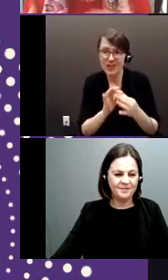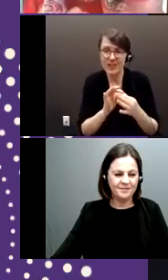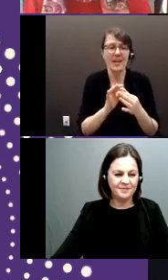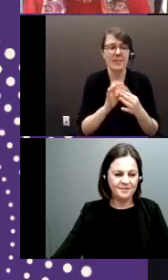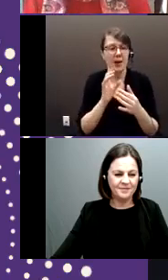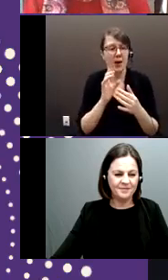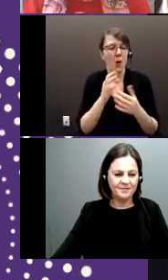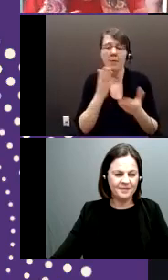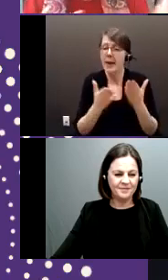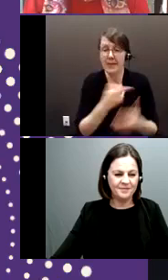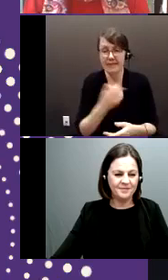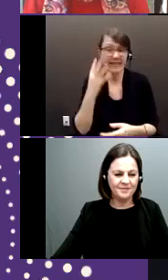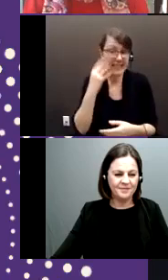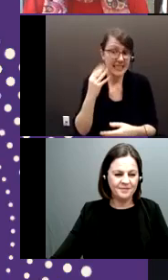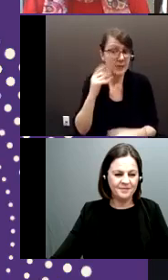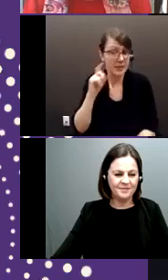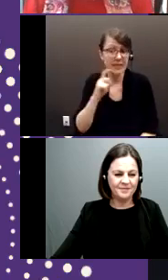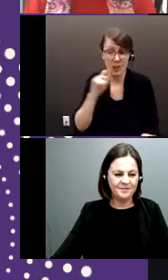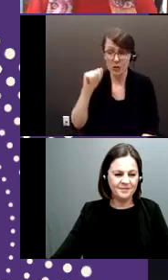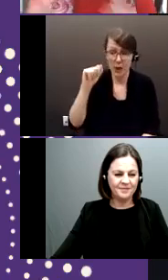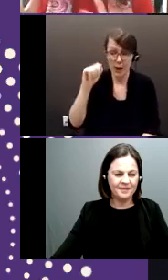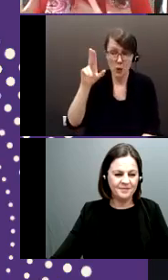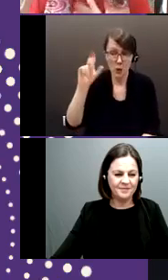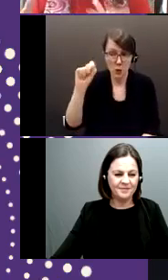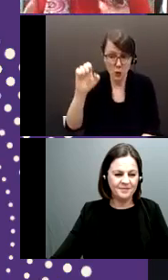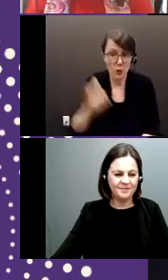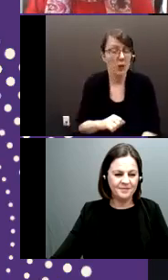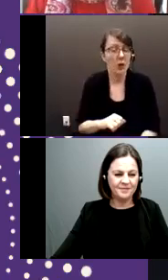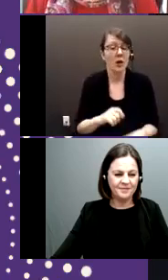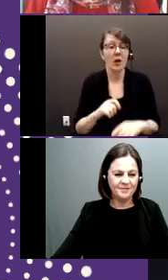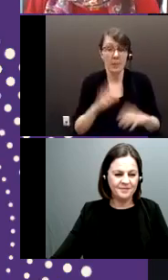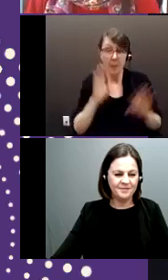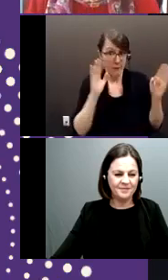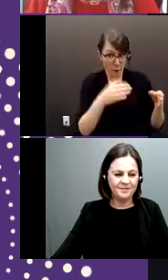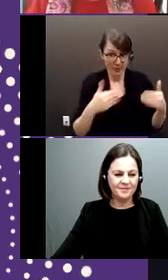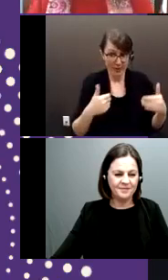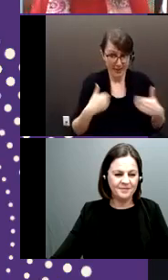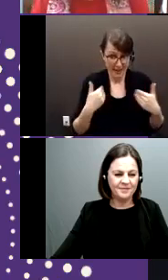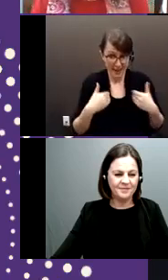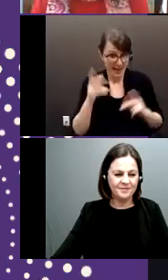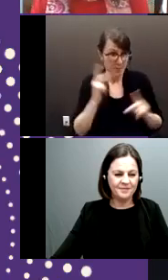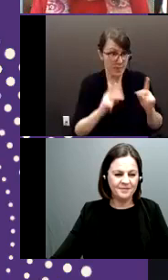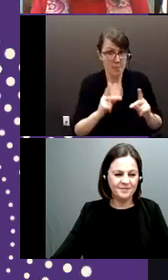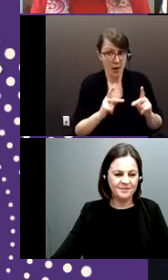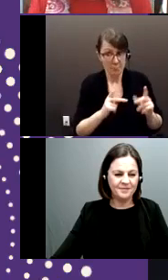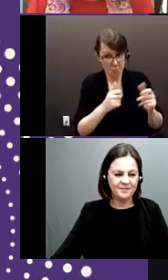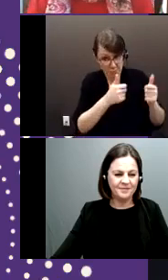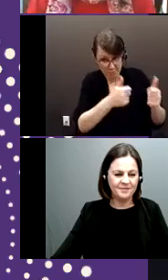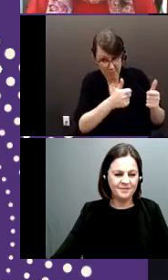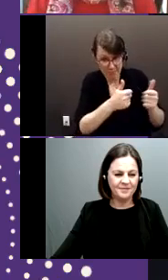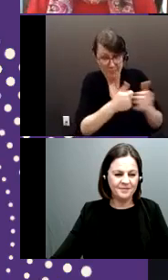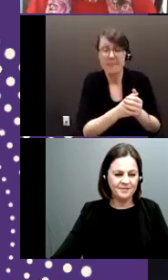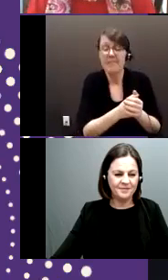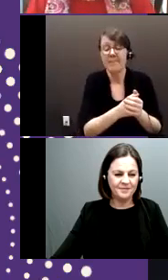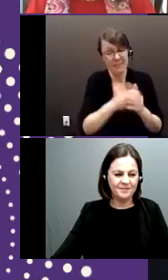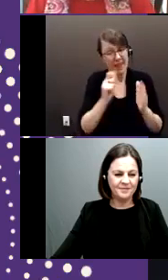other forms of sexual abuse. But as much as we're focusing a lot of our energy on youth, I think we also